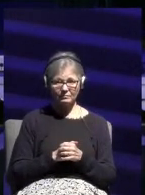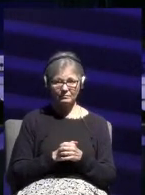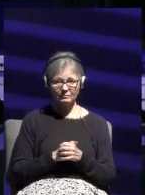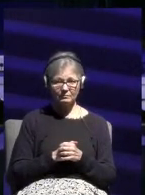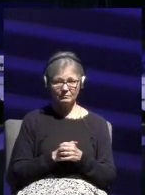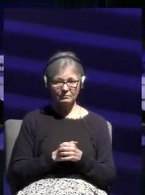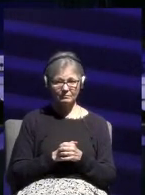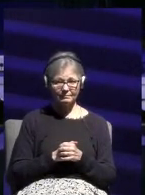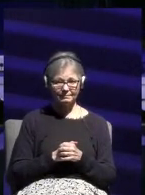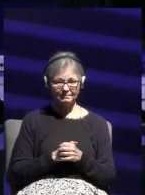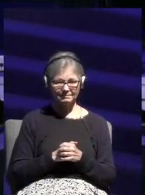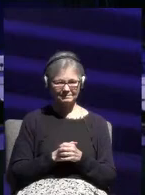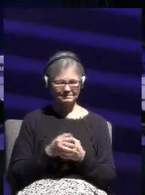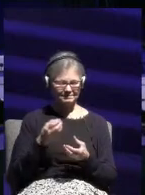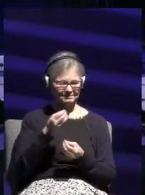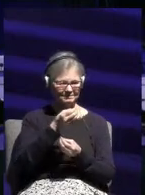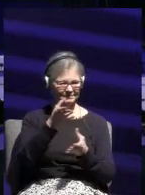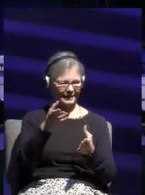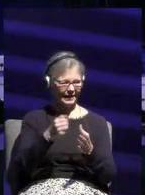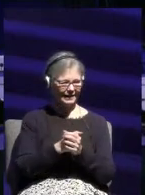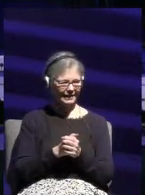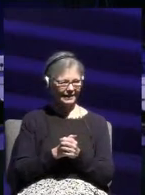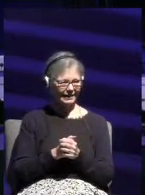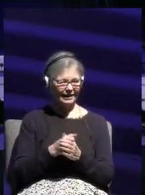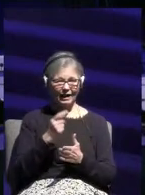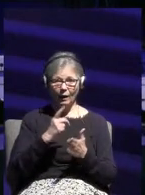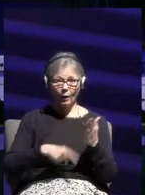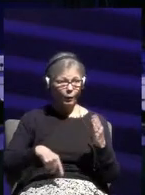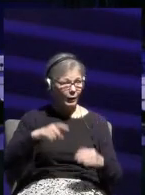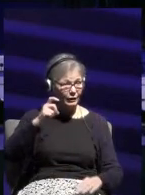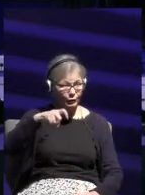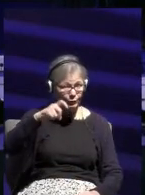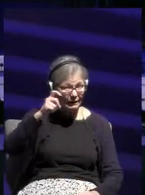know that what we really need in our life in those moments,